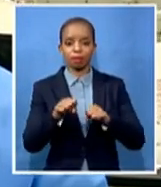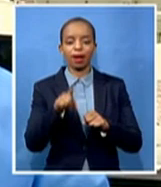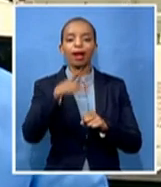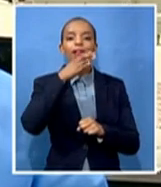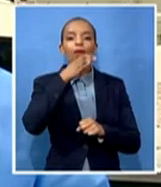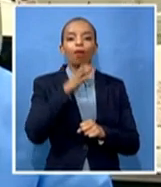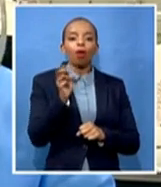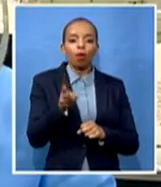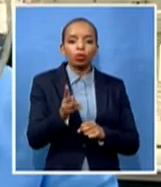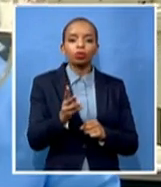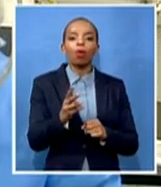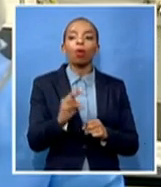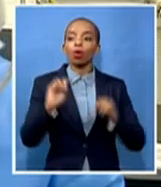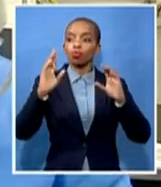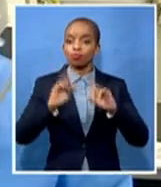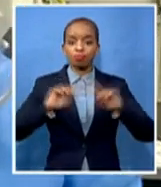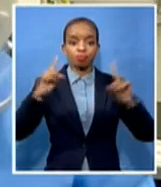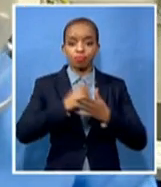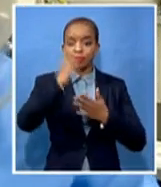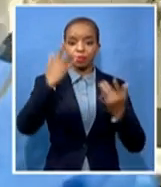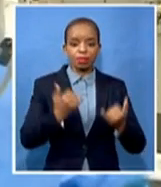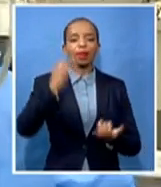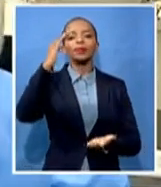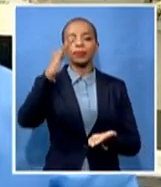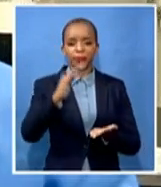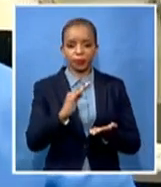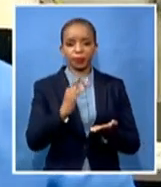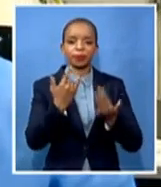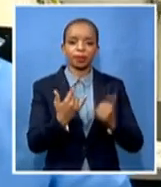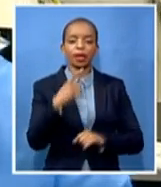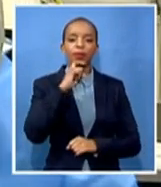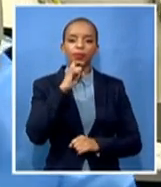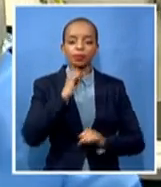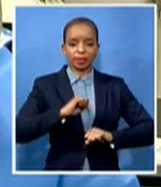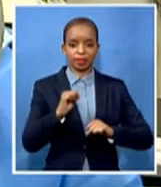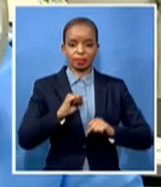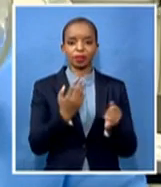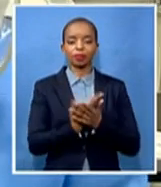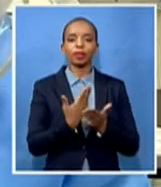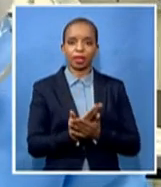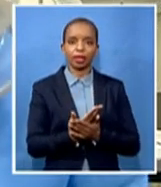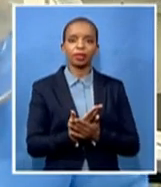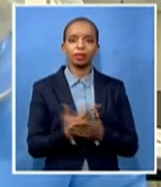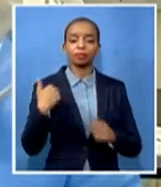effect that it's had. It's I know it's a bit frustrating for some members of the public,